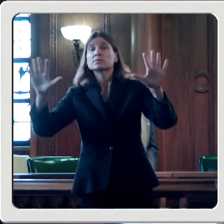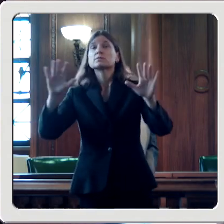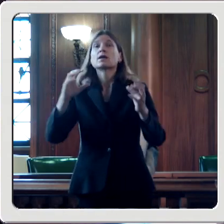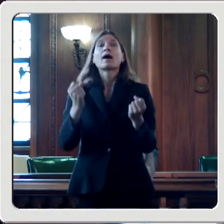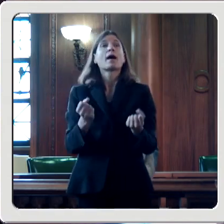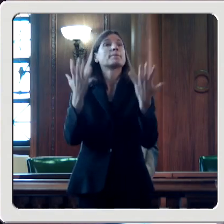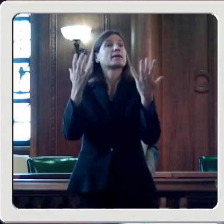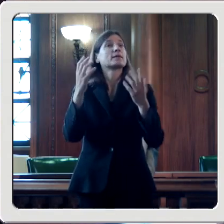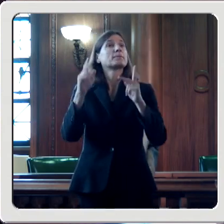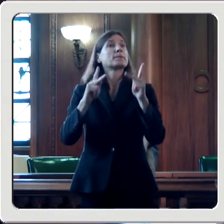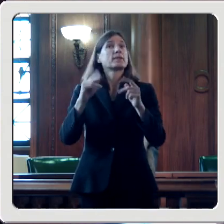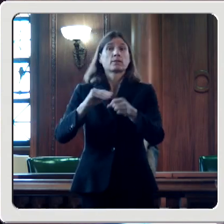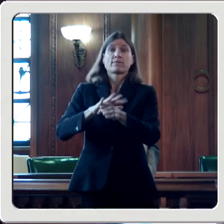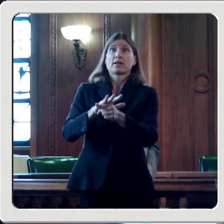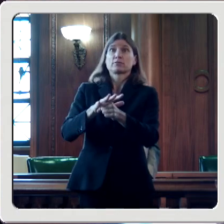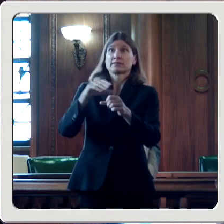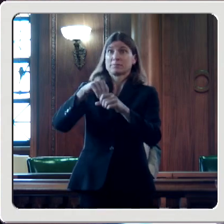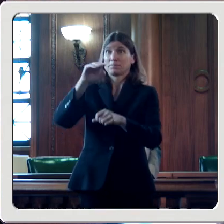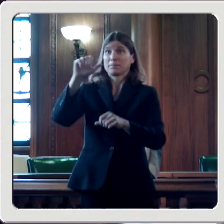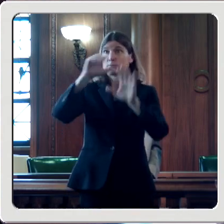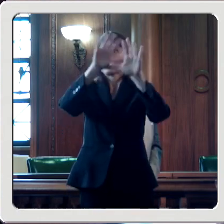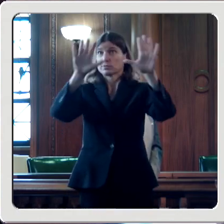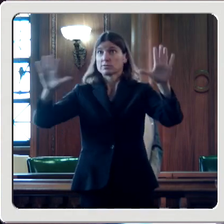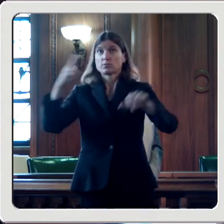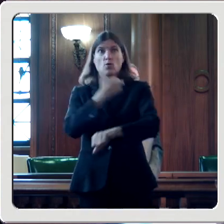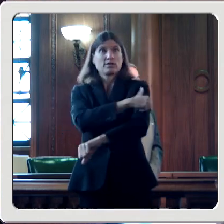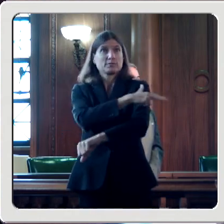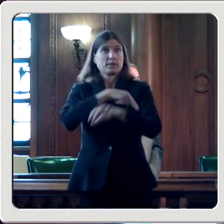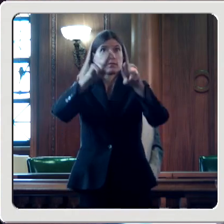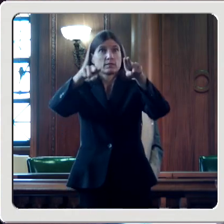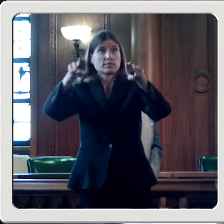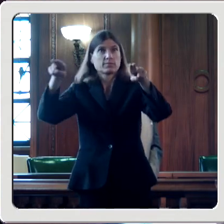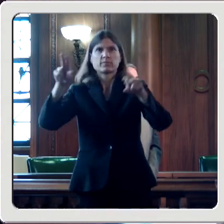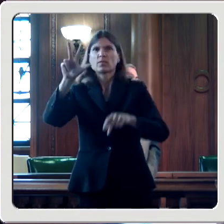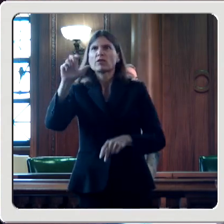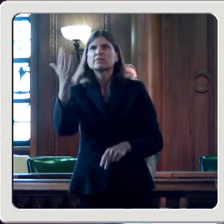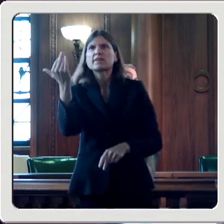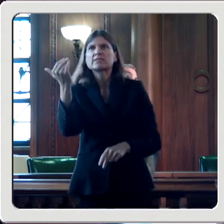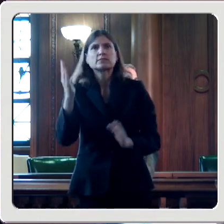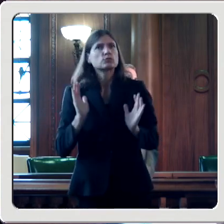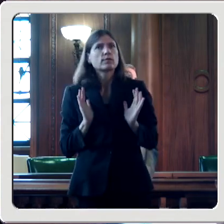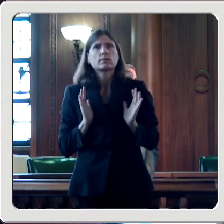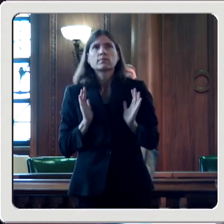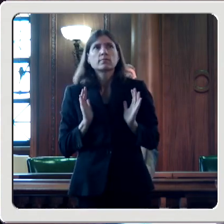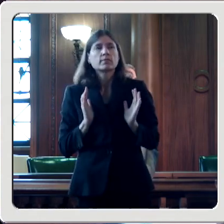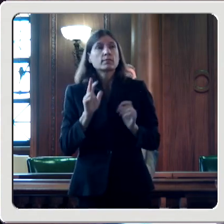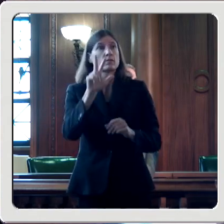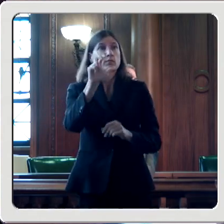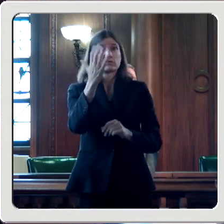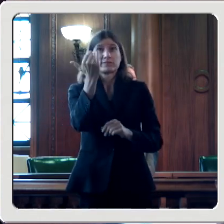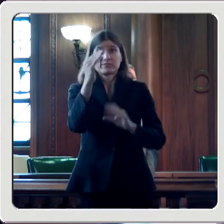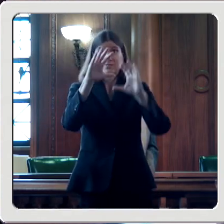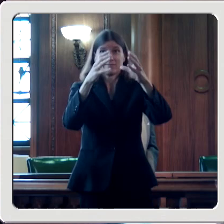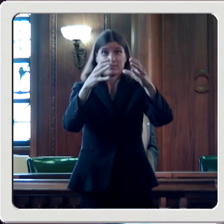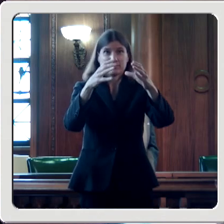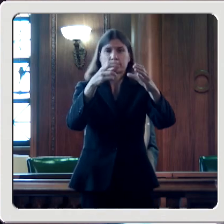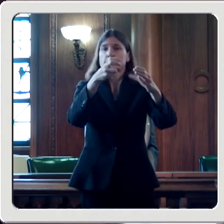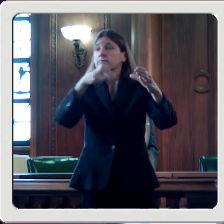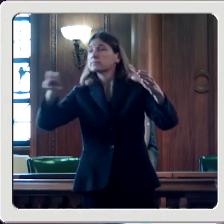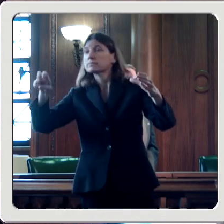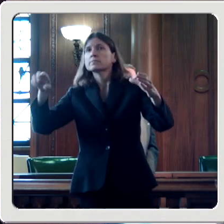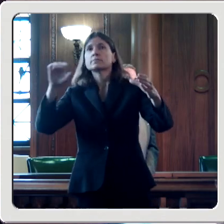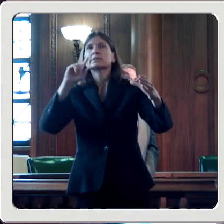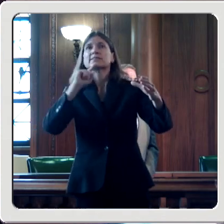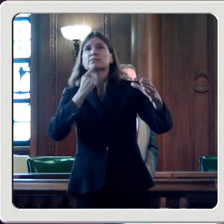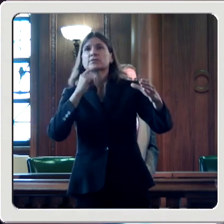in intensive care units and 20 on mechanical ventilation throughout the entire state, which is quite a